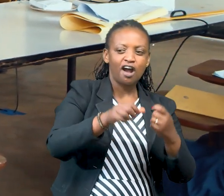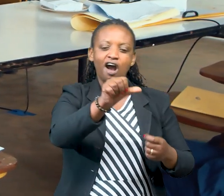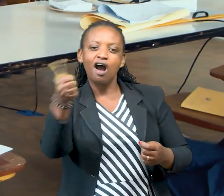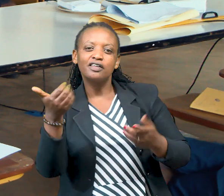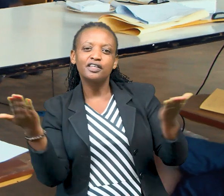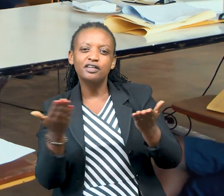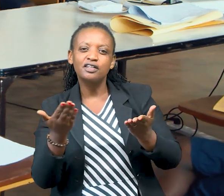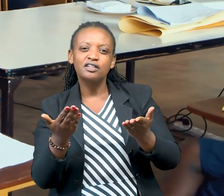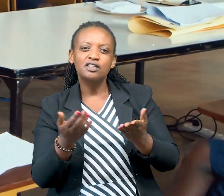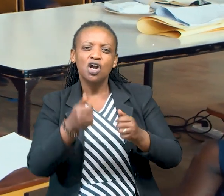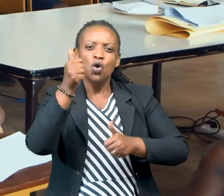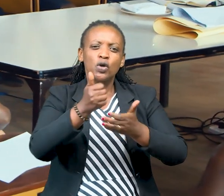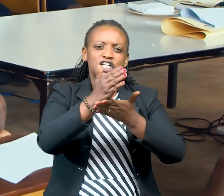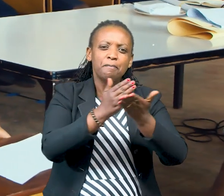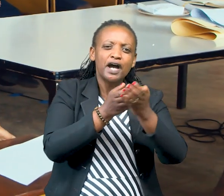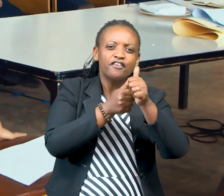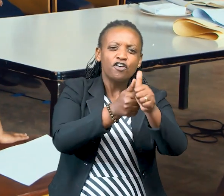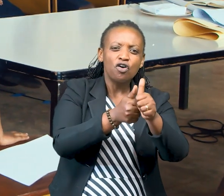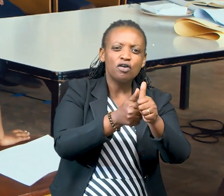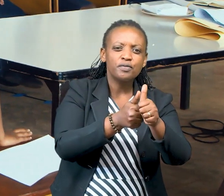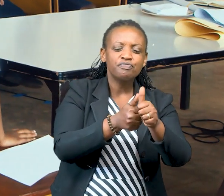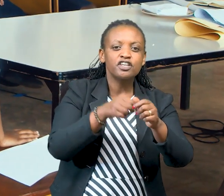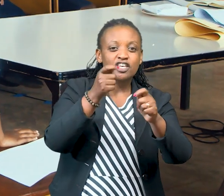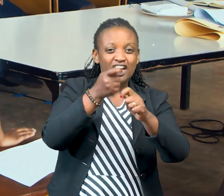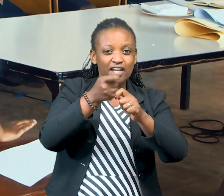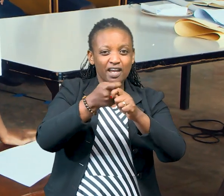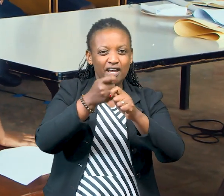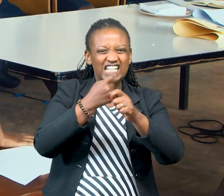you so much. Another one. Which part have you followed?